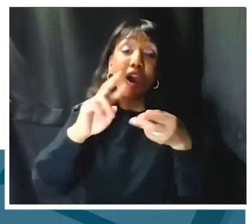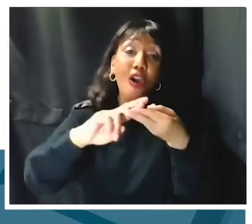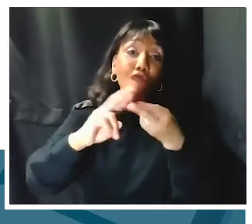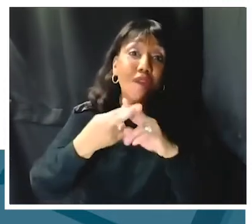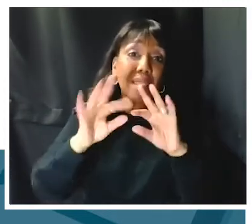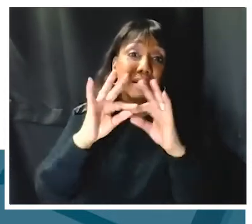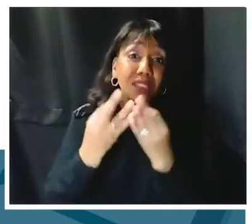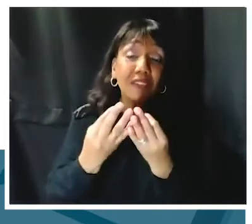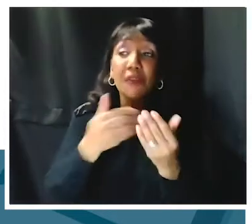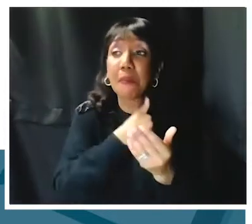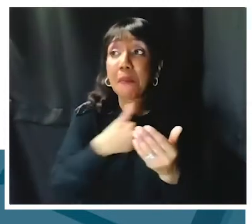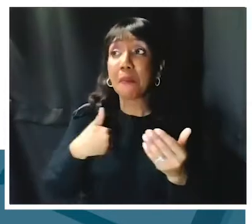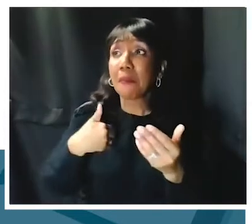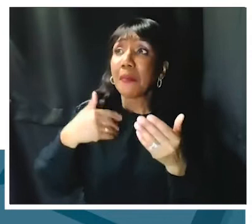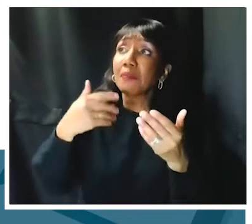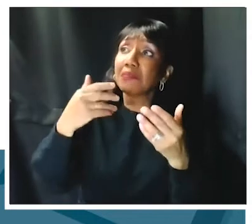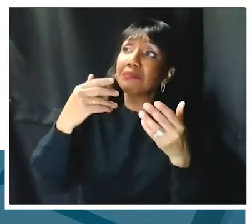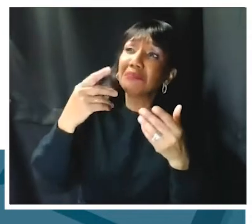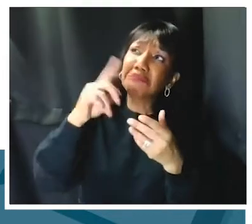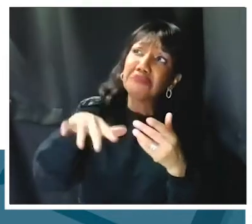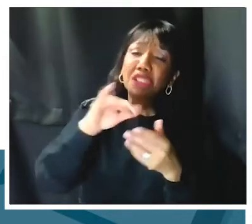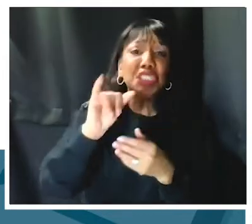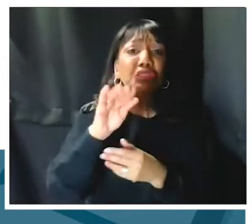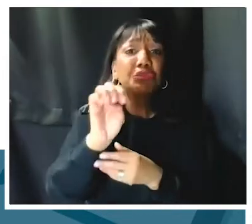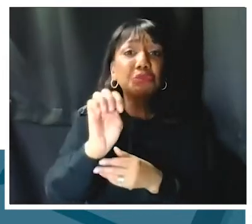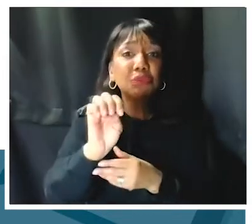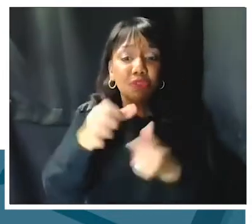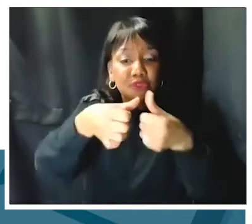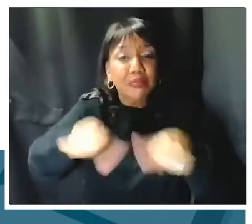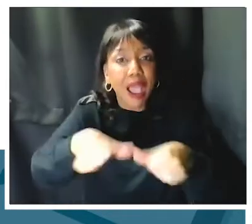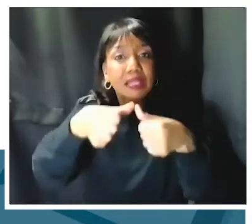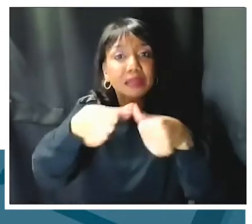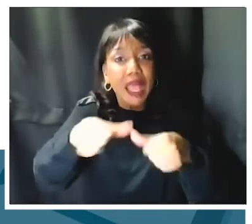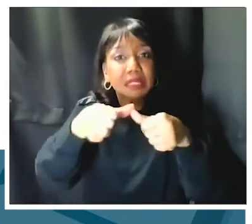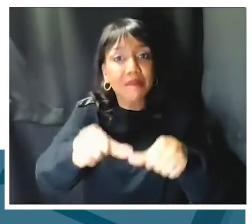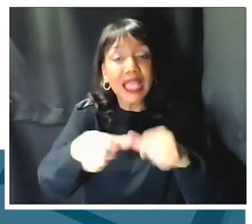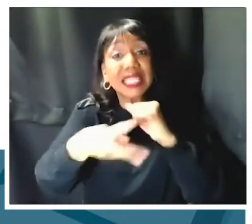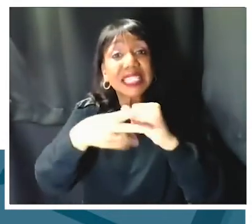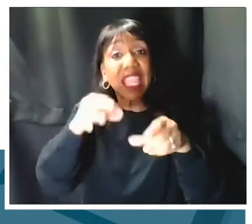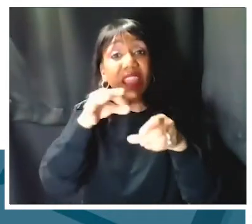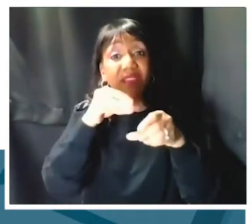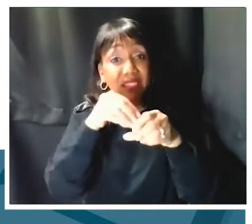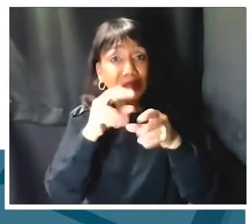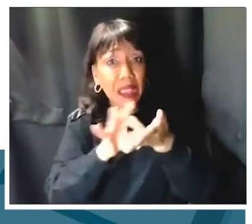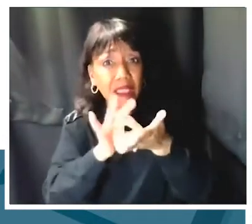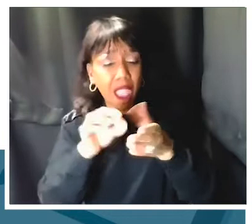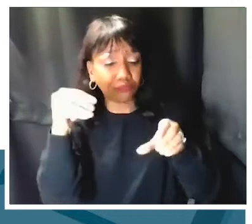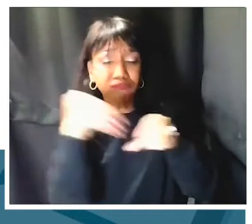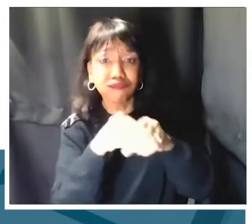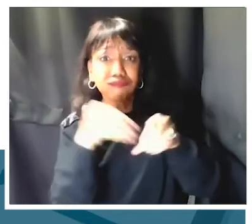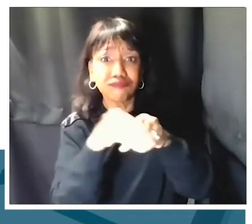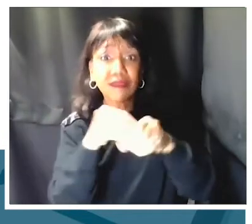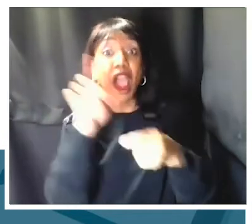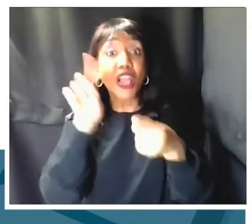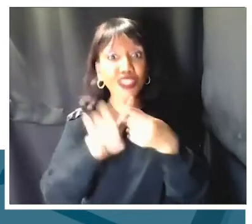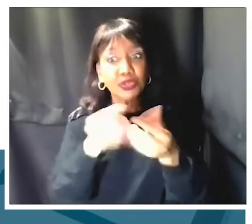relative's birthday in June. You can make a deposit into a savings account each month until you have saved enough money